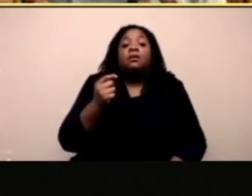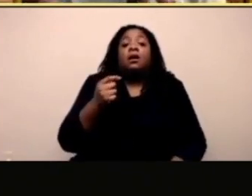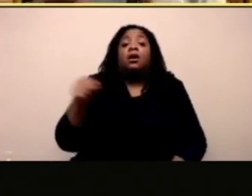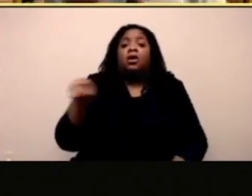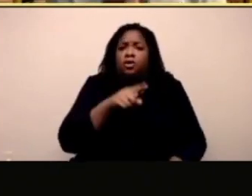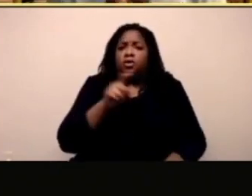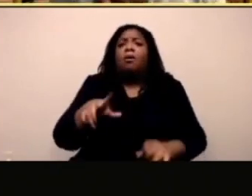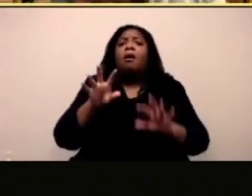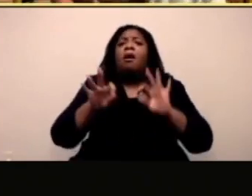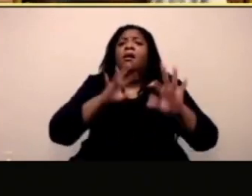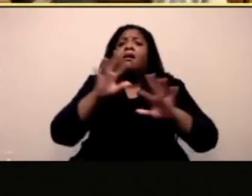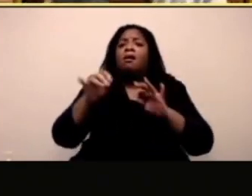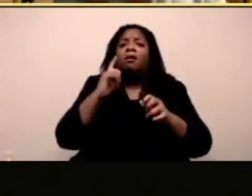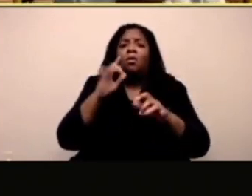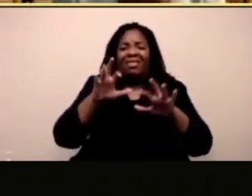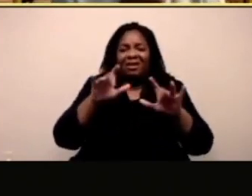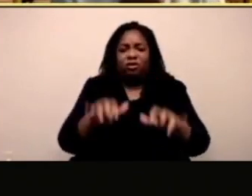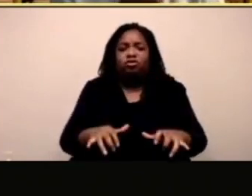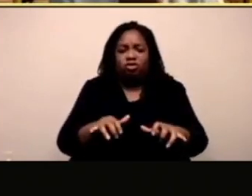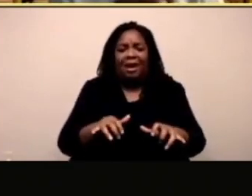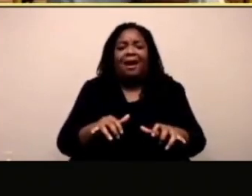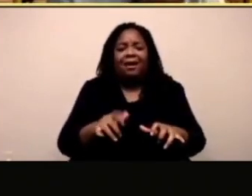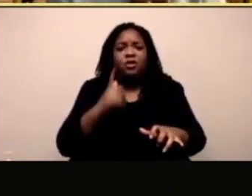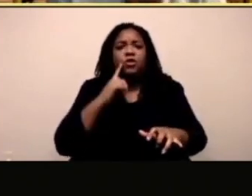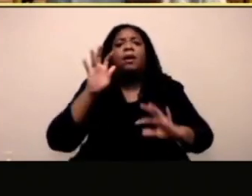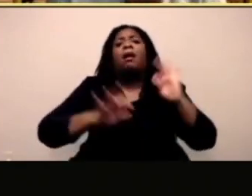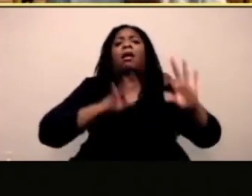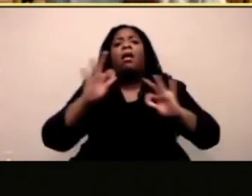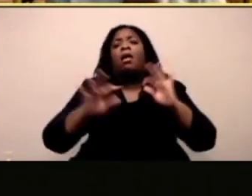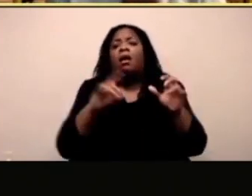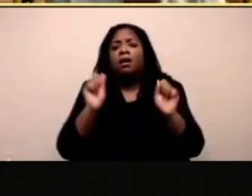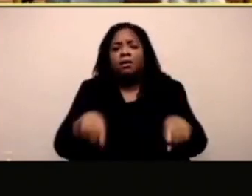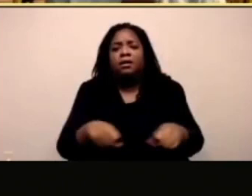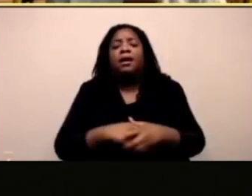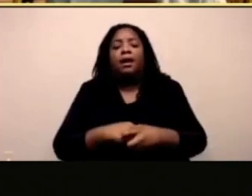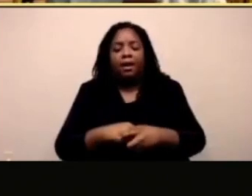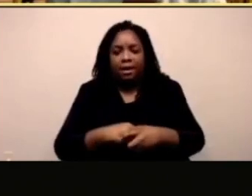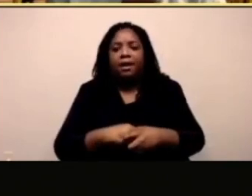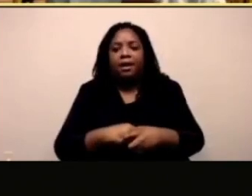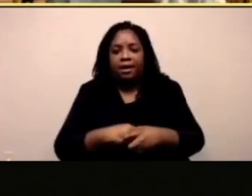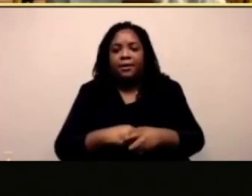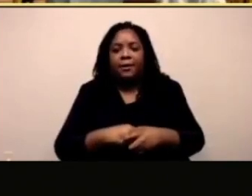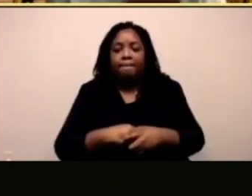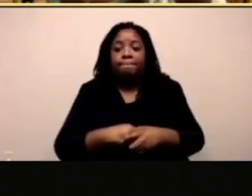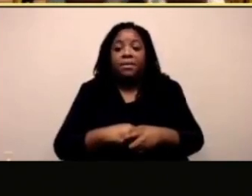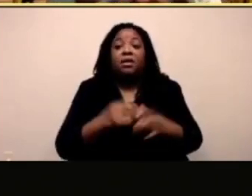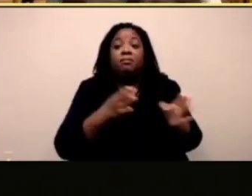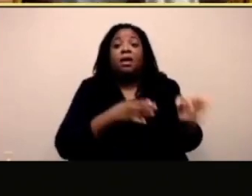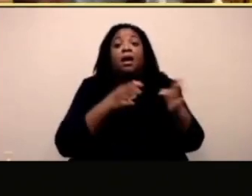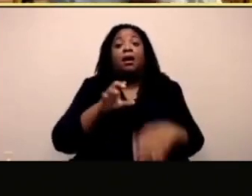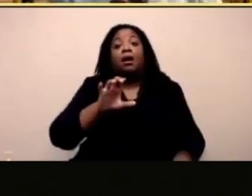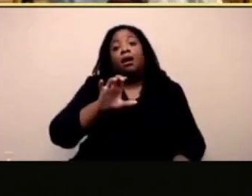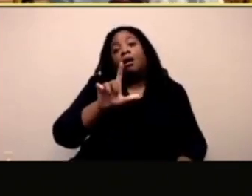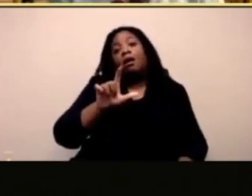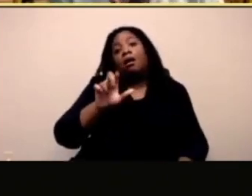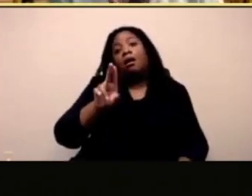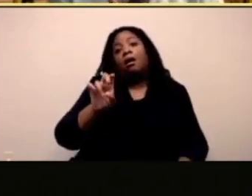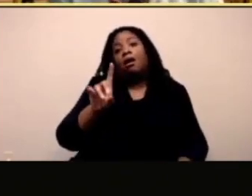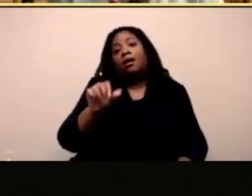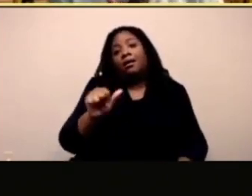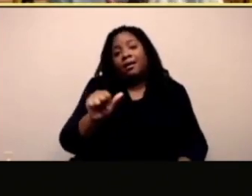in on this question on the chat. I see people already chiming in, but I'm going to pass that along to Claudia. What is your definition